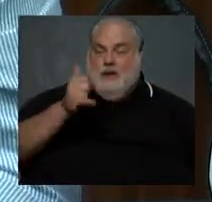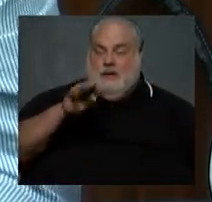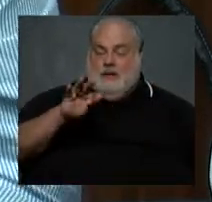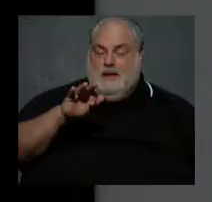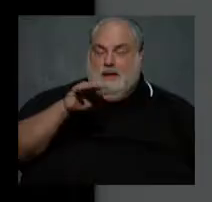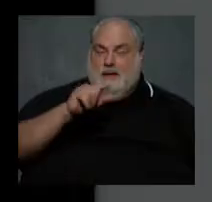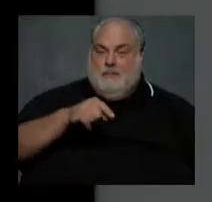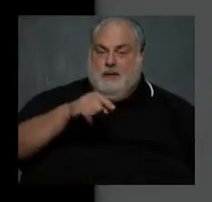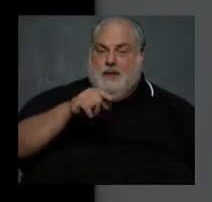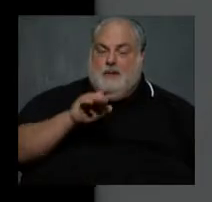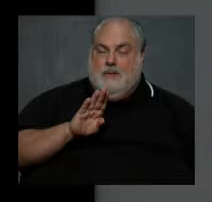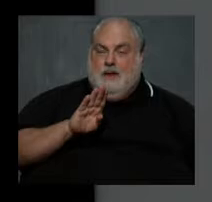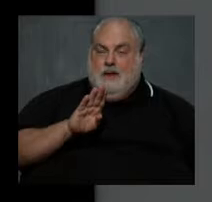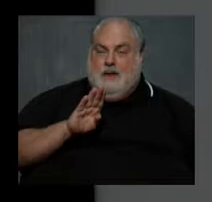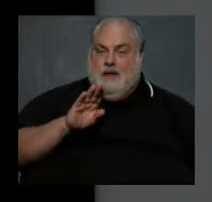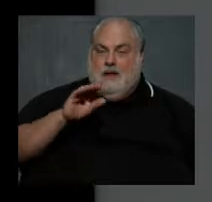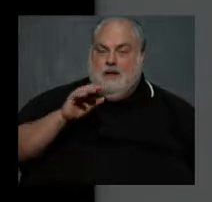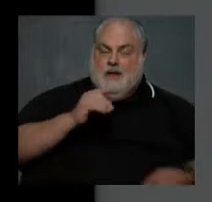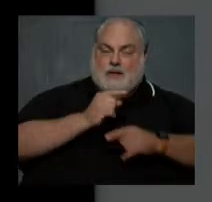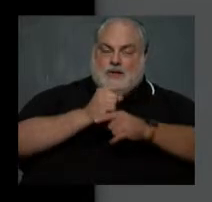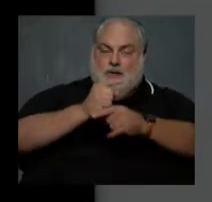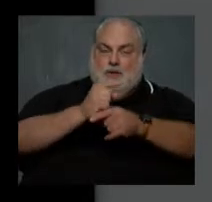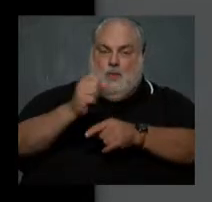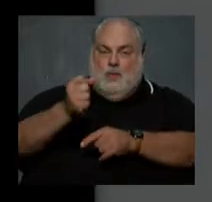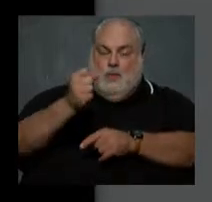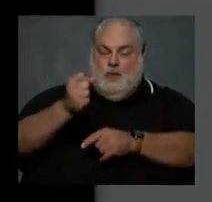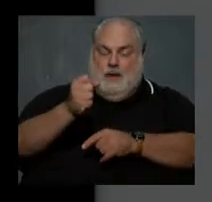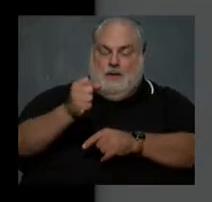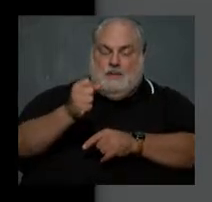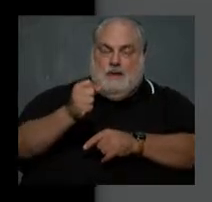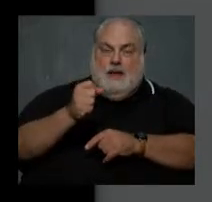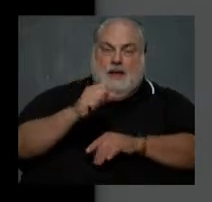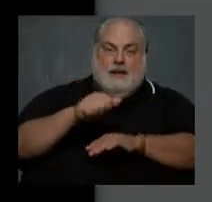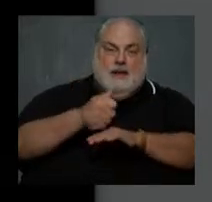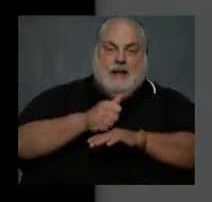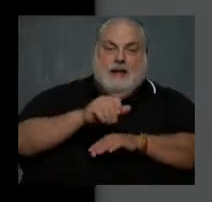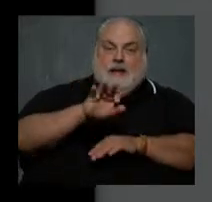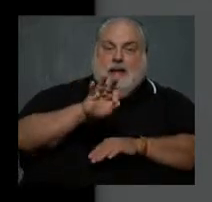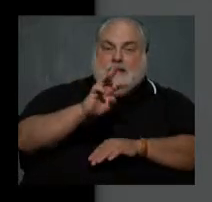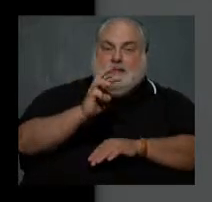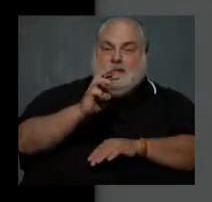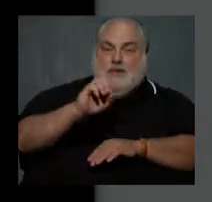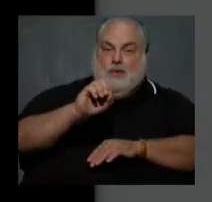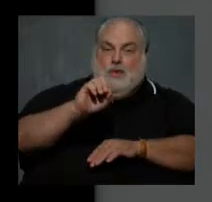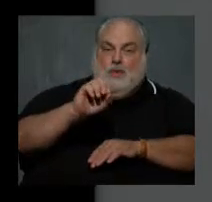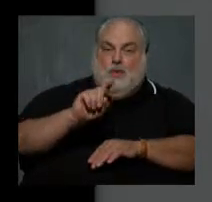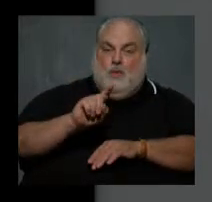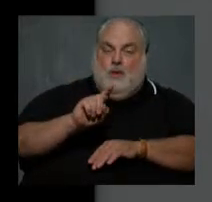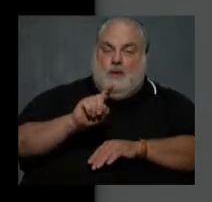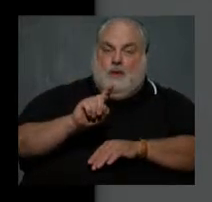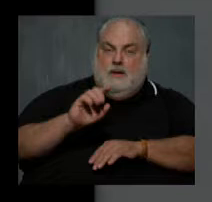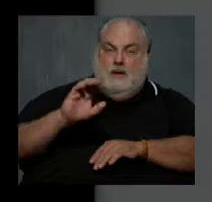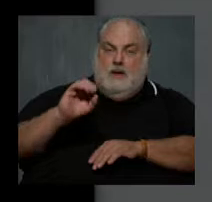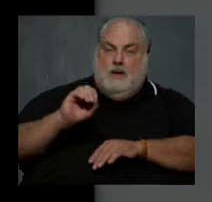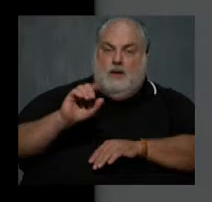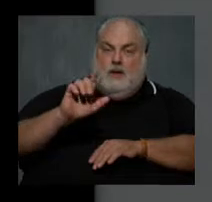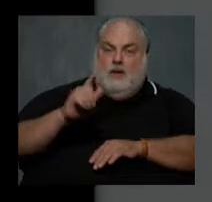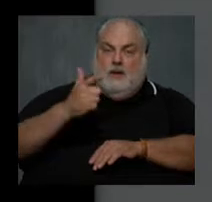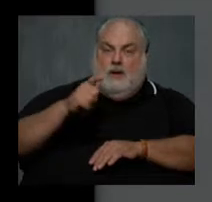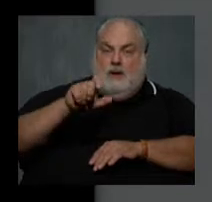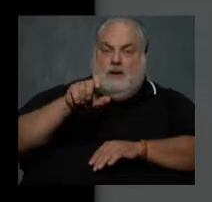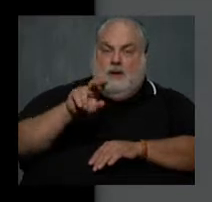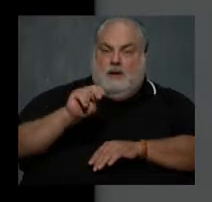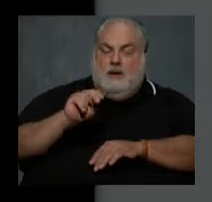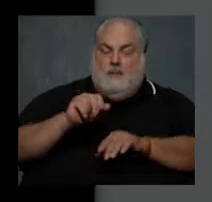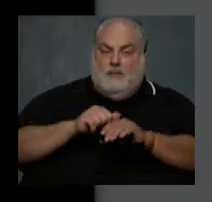Z-9319, PB General Holdings, LR, Colonel Glenn, short form PCD, located at 9601 Colonel Glenn Road. The request is a rezoning of the